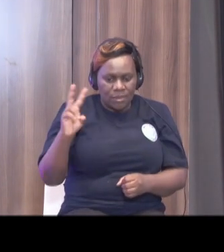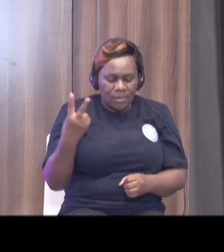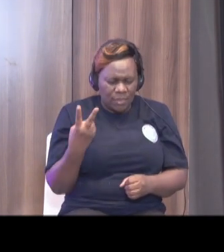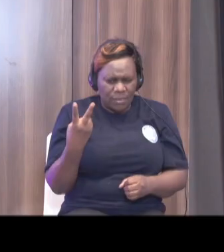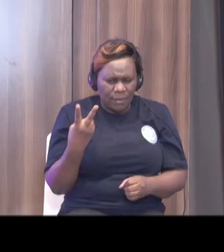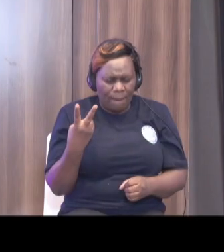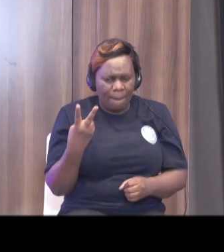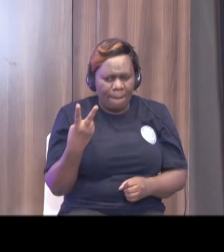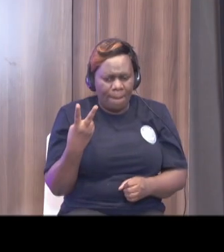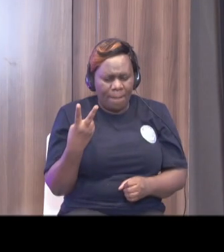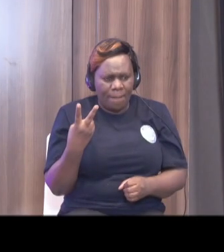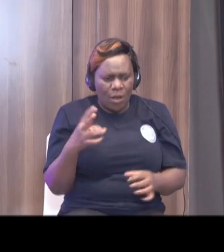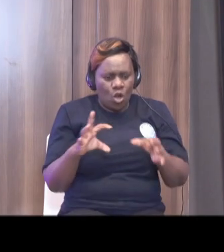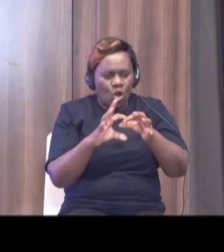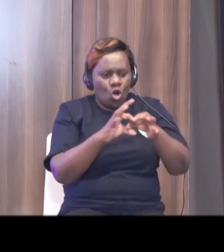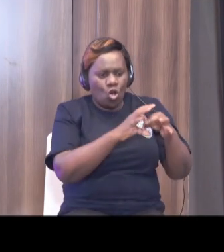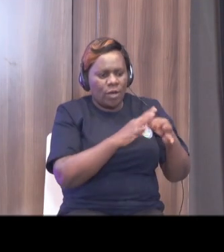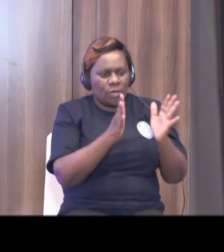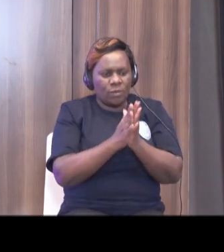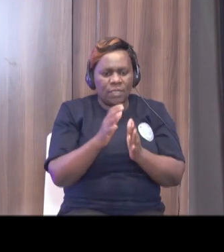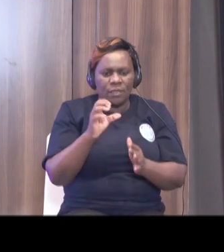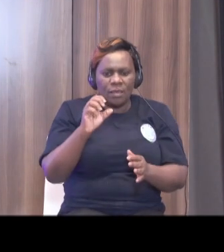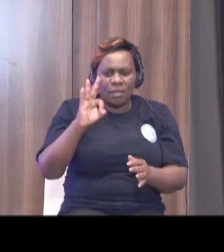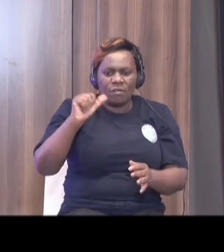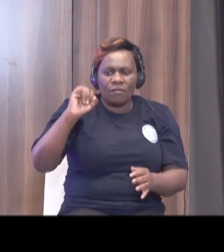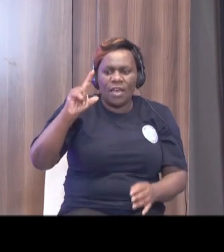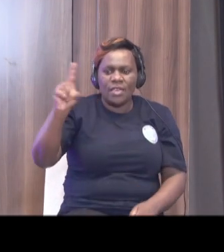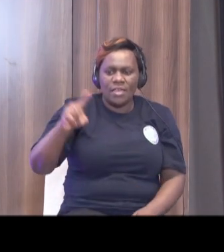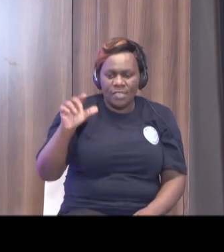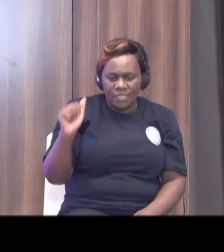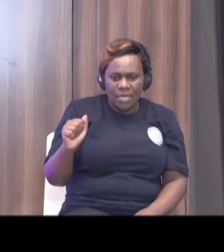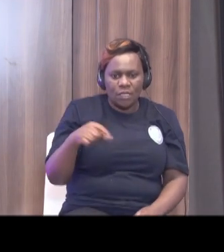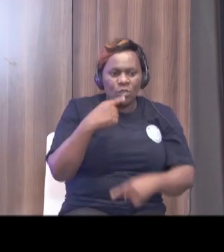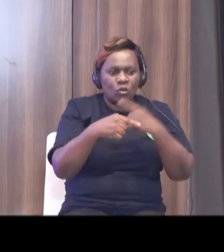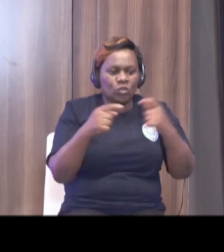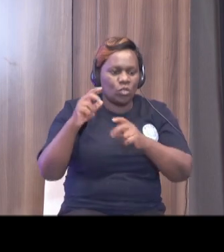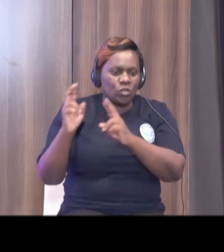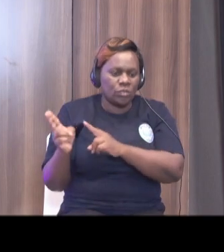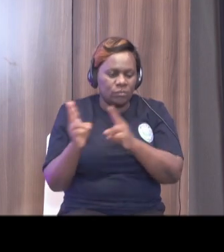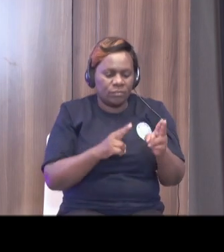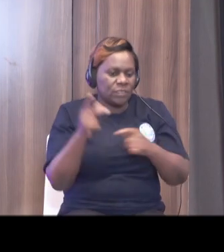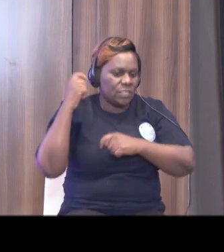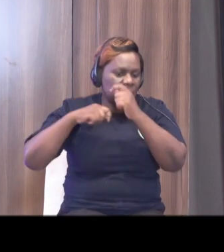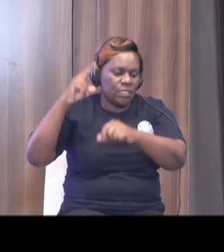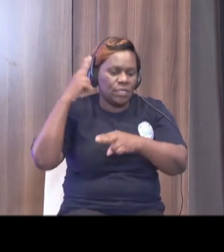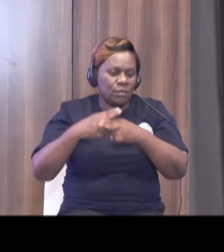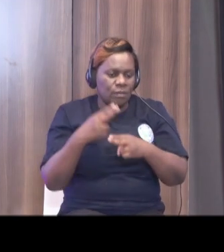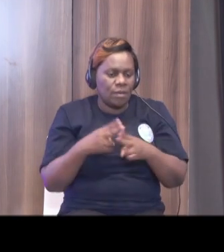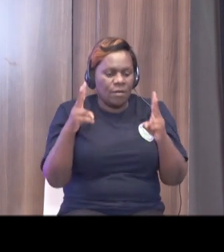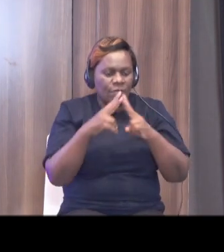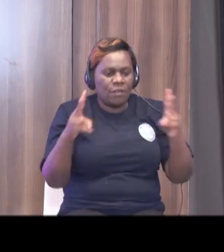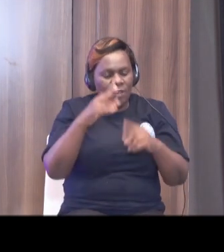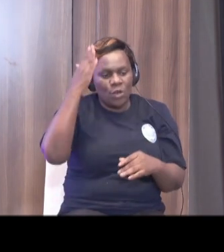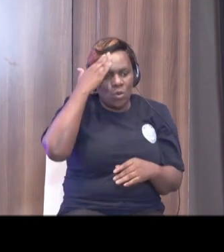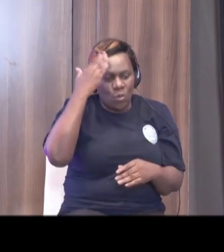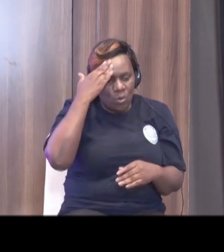that was a collaborative study with Pfizer. And to maintain the tradition of the names, Bernie is a very, very